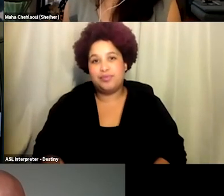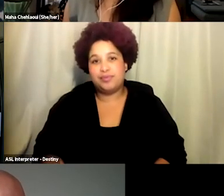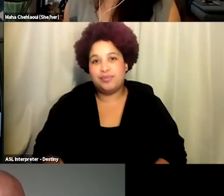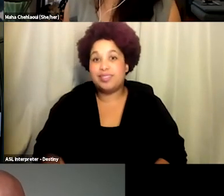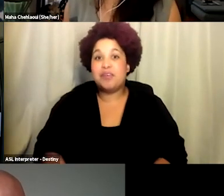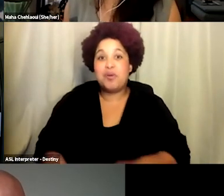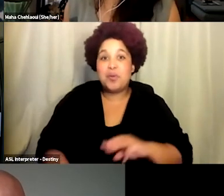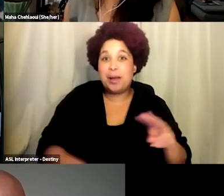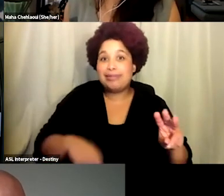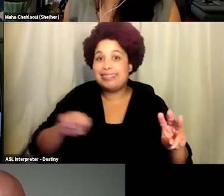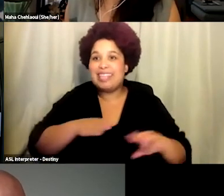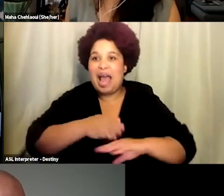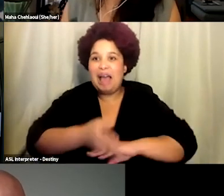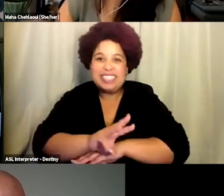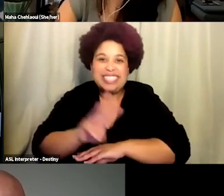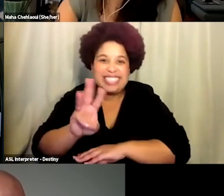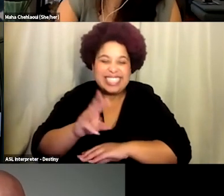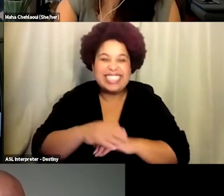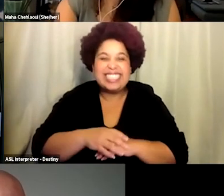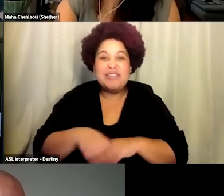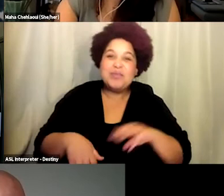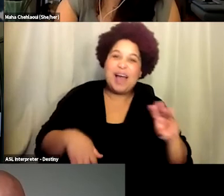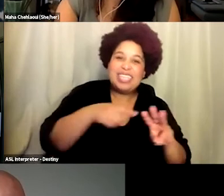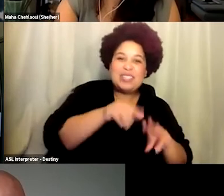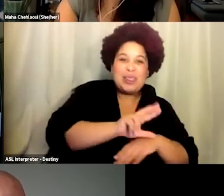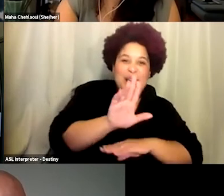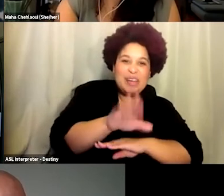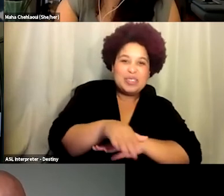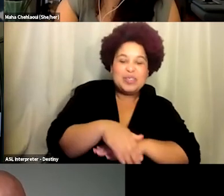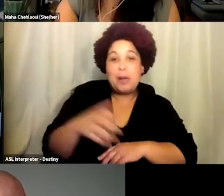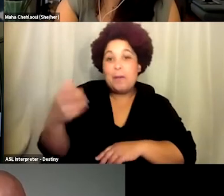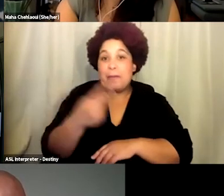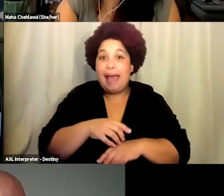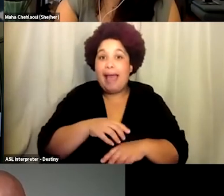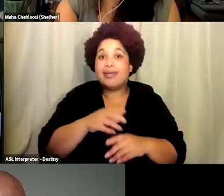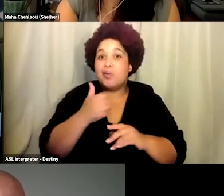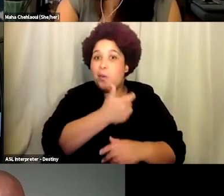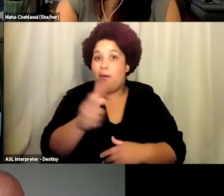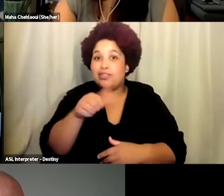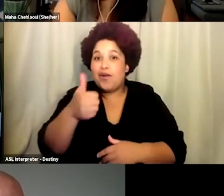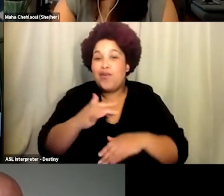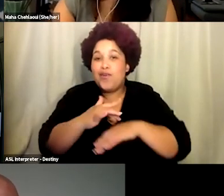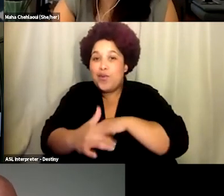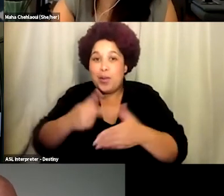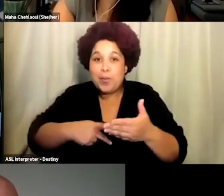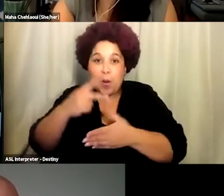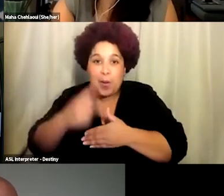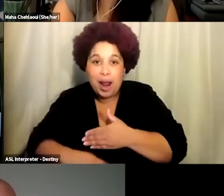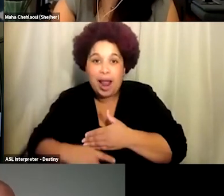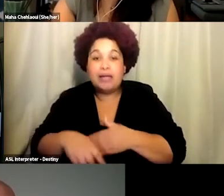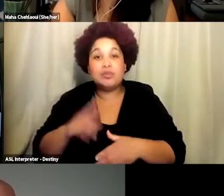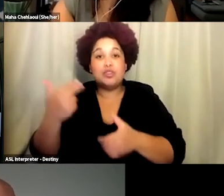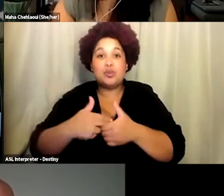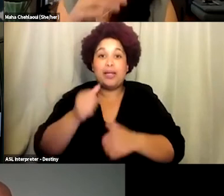East, it's already after 6 o'clock, but West Coast only 3 in the afternoon. You can go back and catch programming from earlier in the day. You can join us